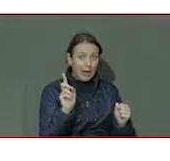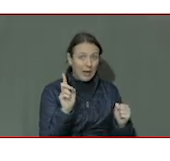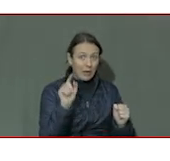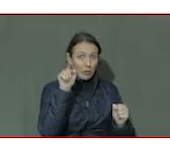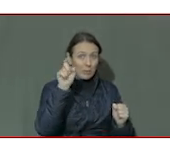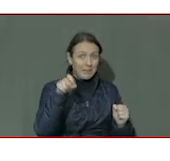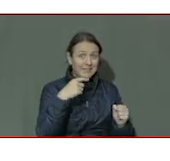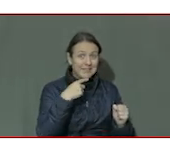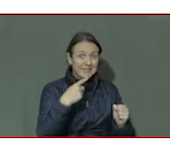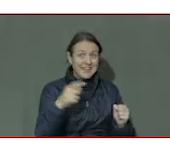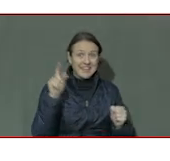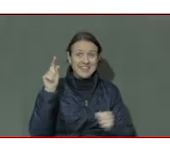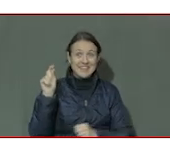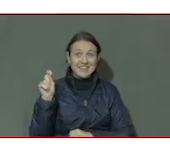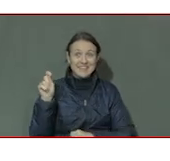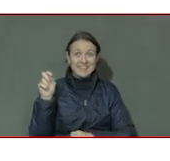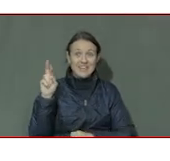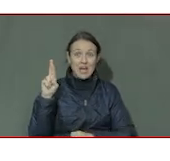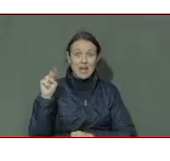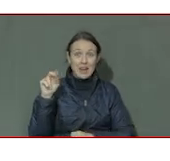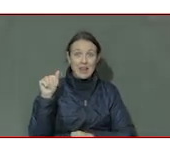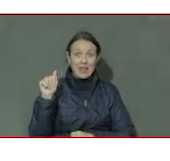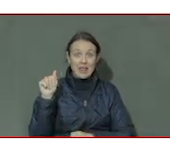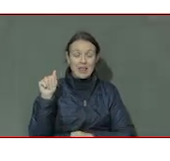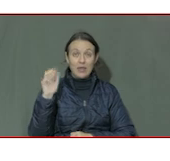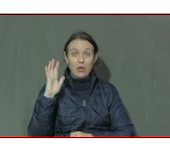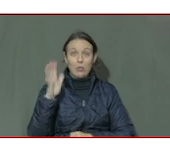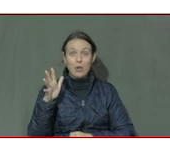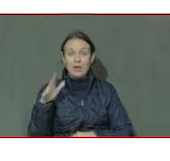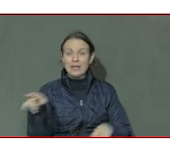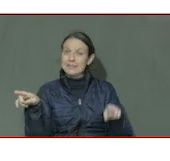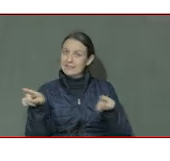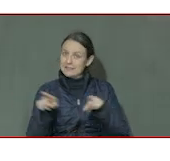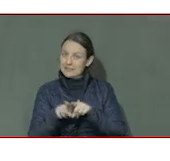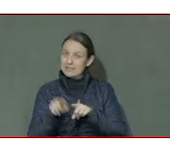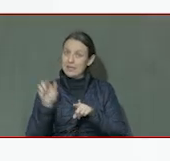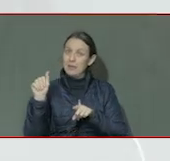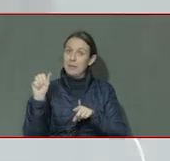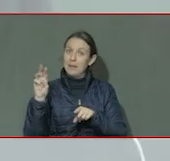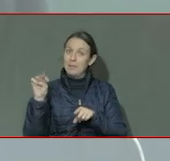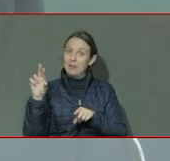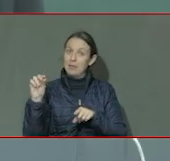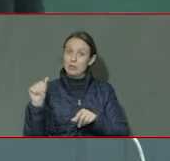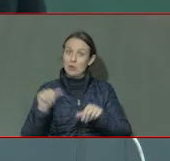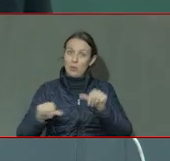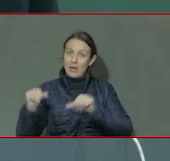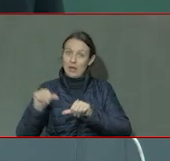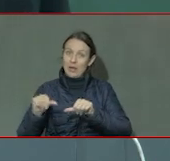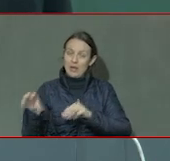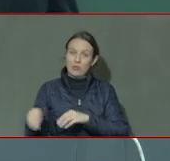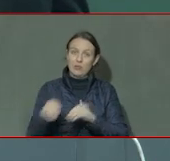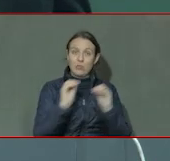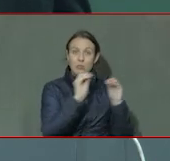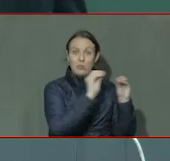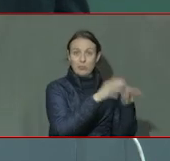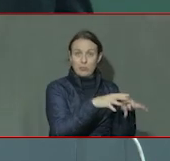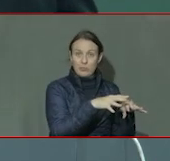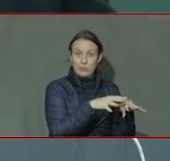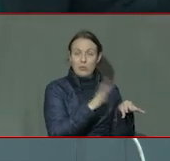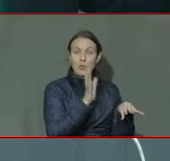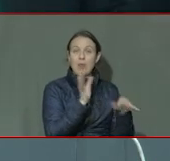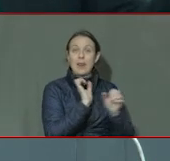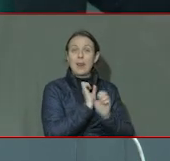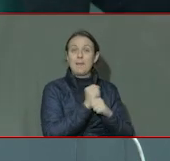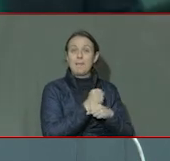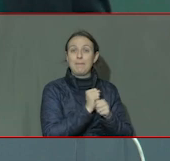that tRNA will bring the same what? Amino acid, which is proline, and then leading to the formation